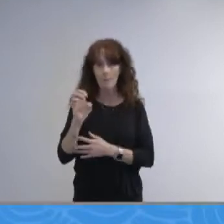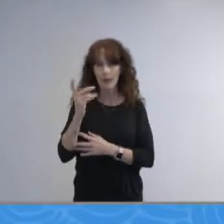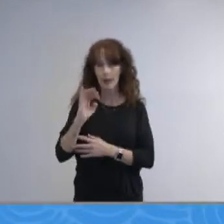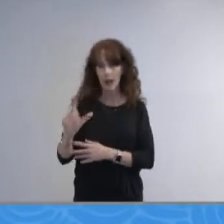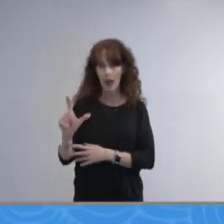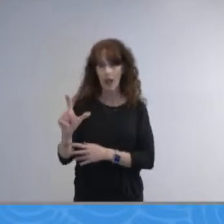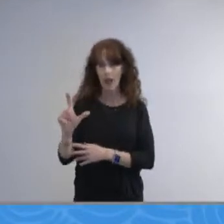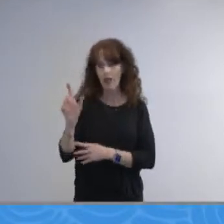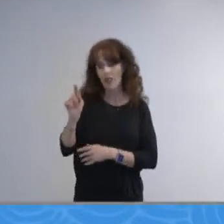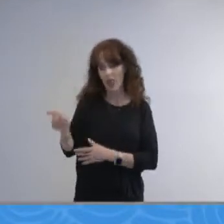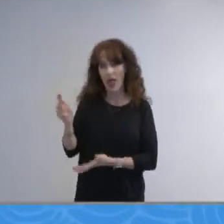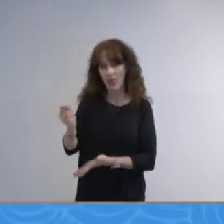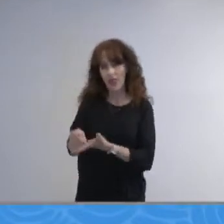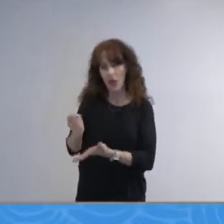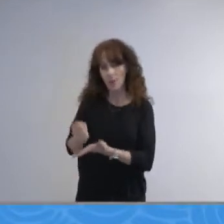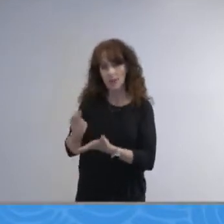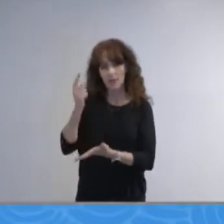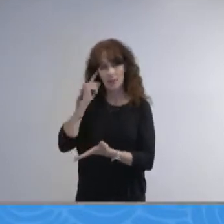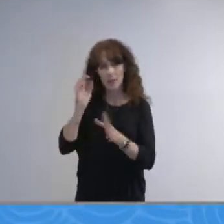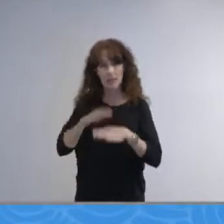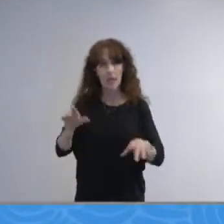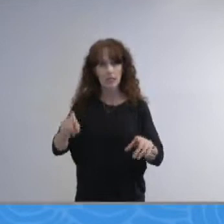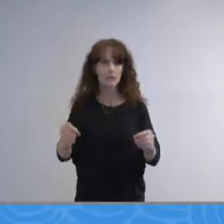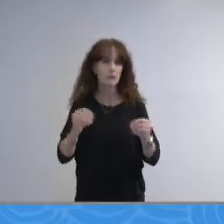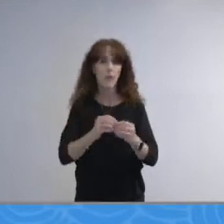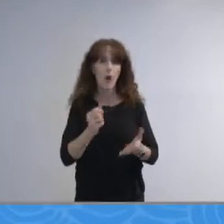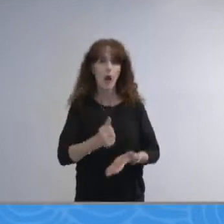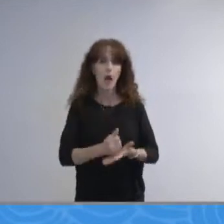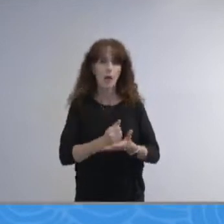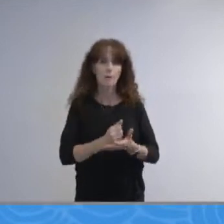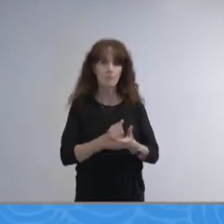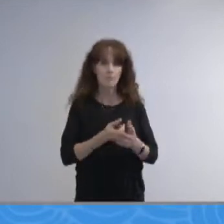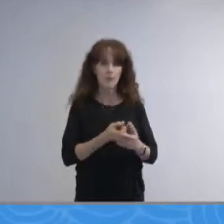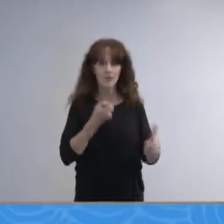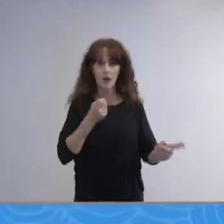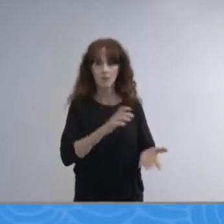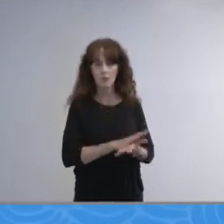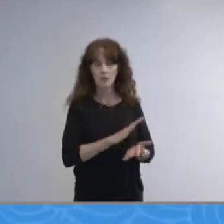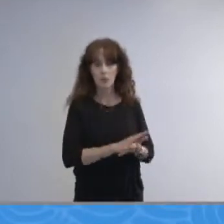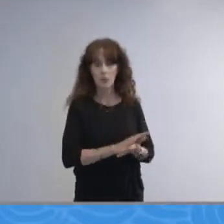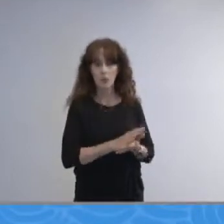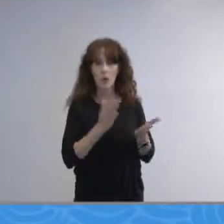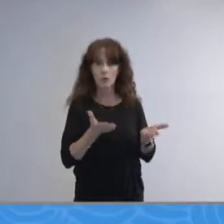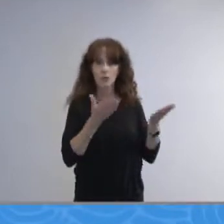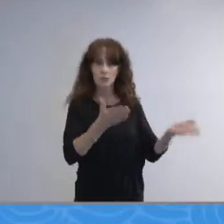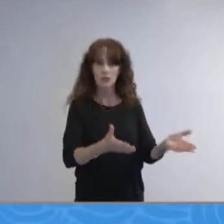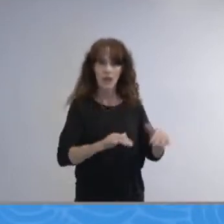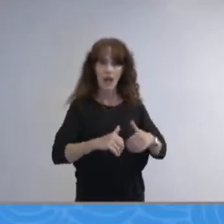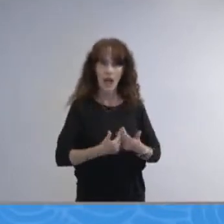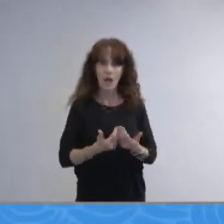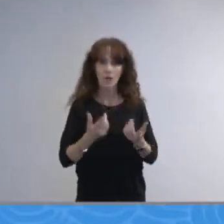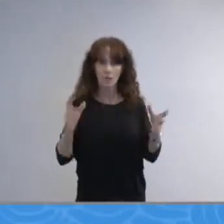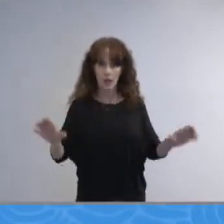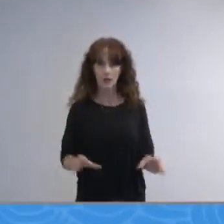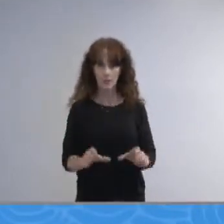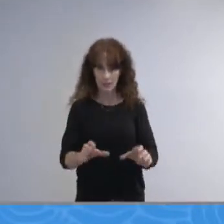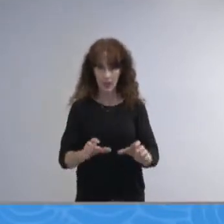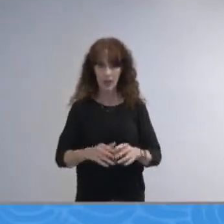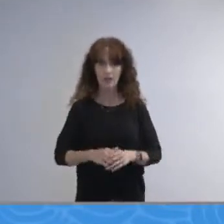that therapist thinks that the child needs more help from school or more suggestions on how that can be